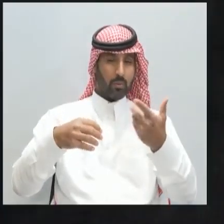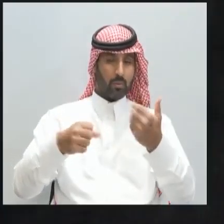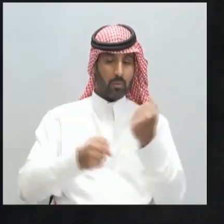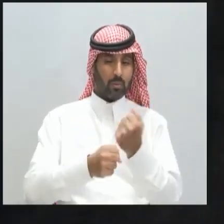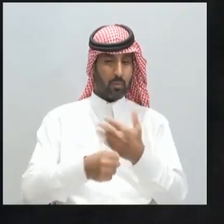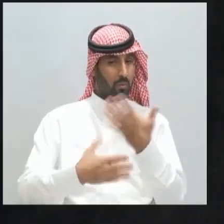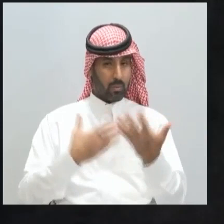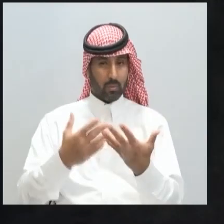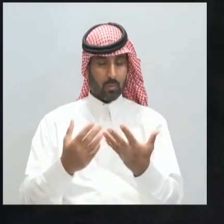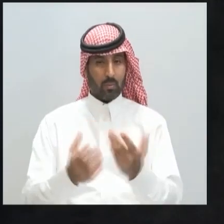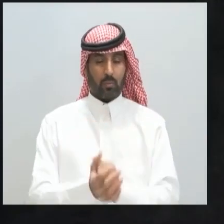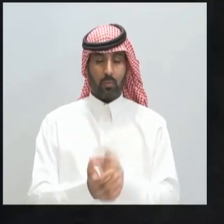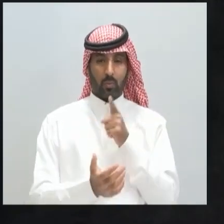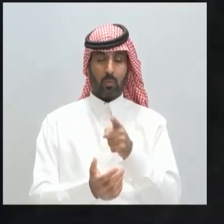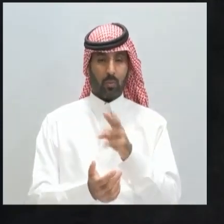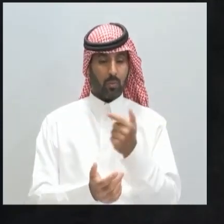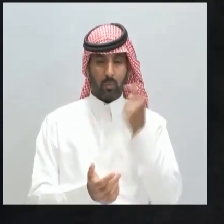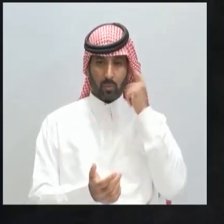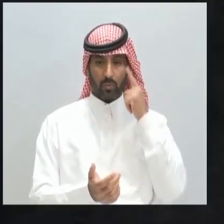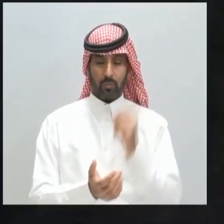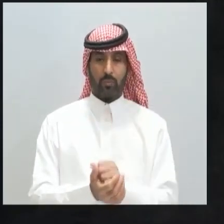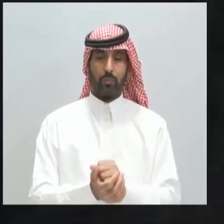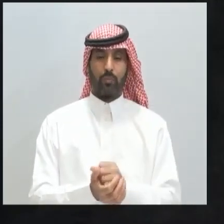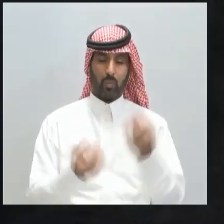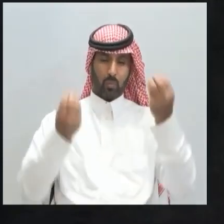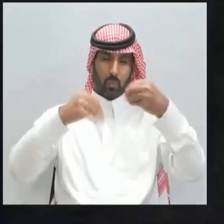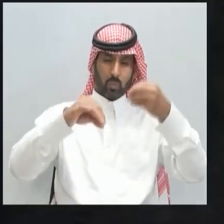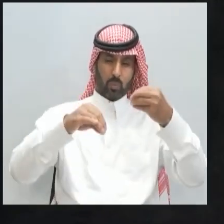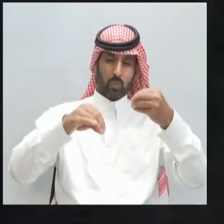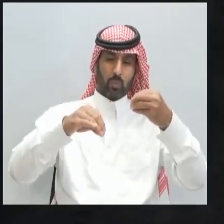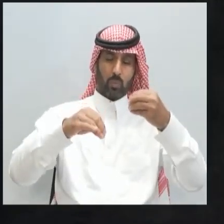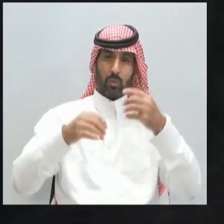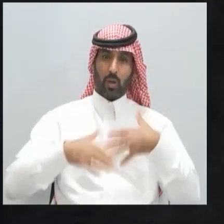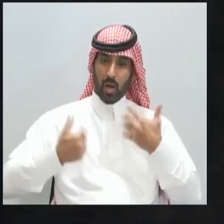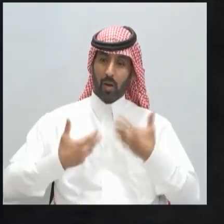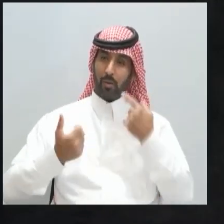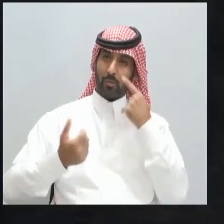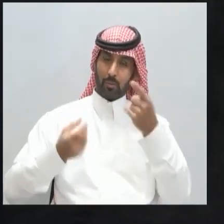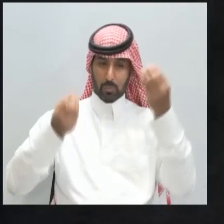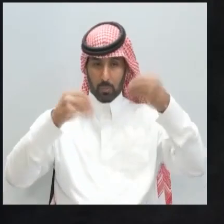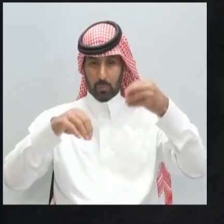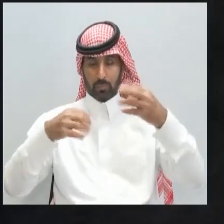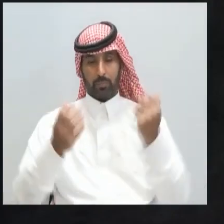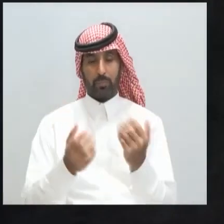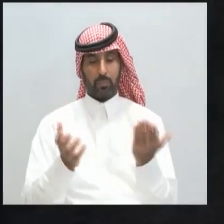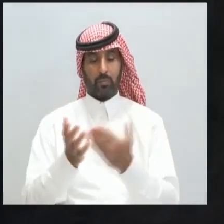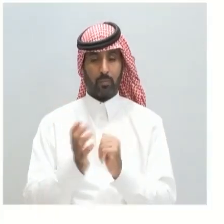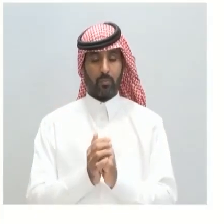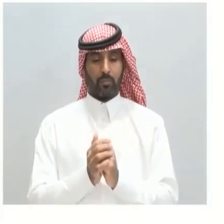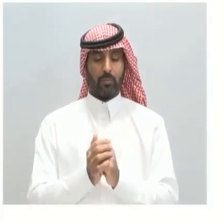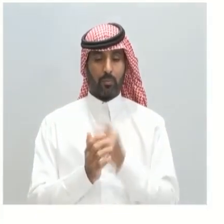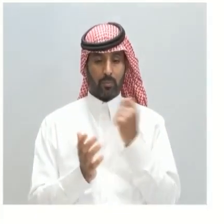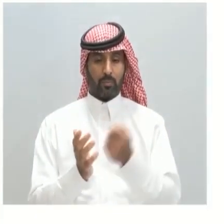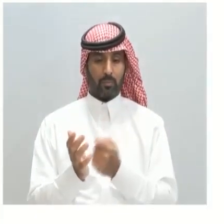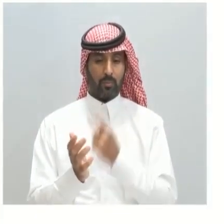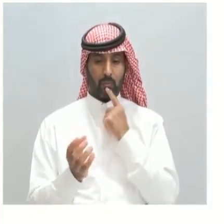with any sentence from your own idea. The more it rains, the happier I get, for example, or as I have written